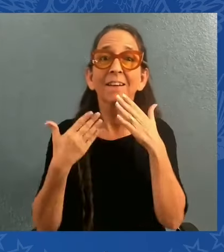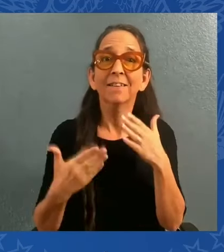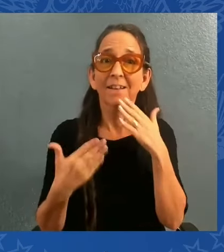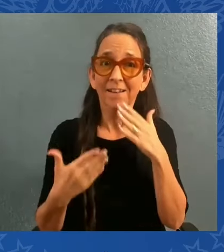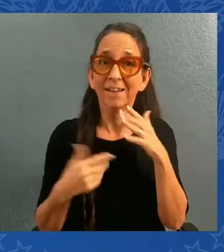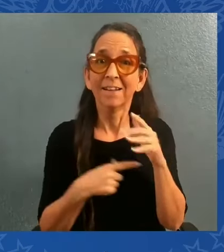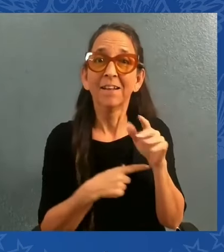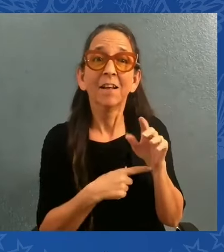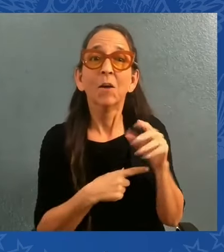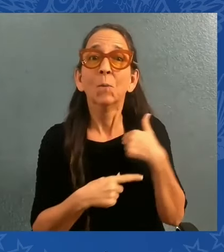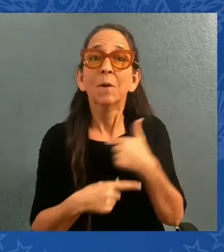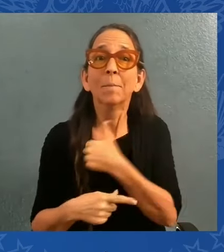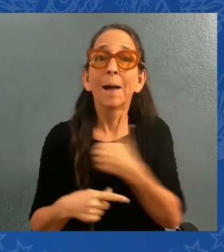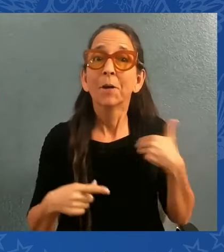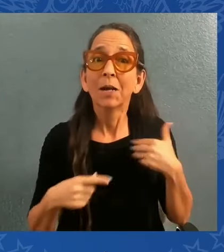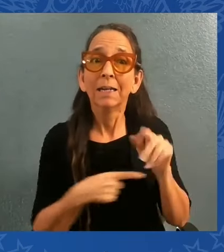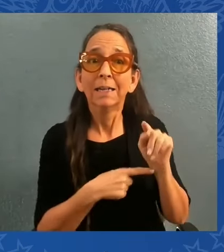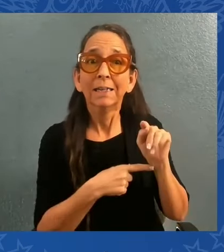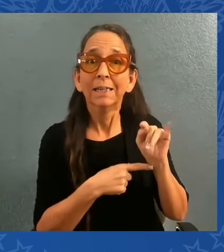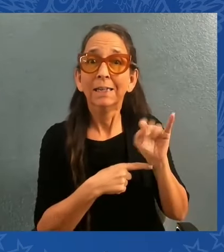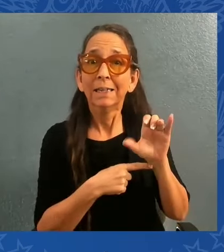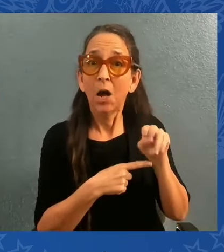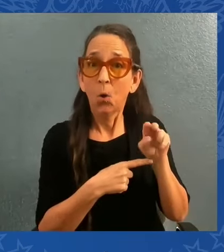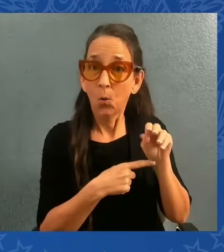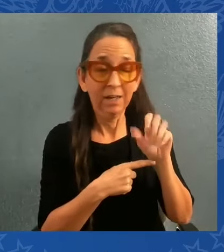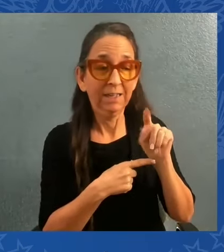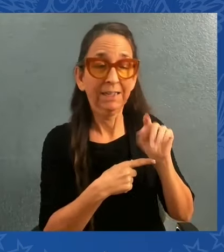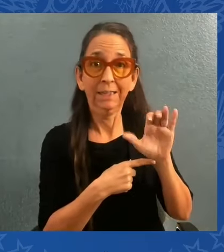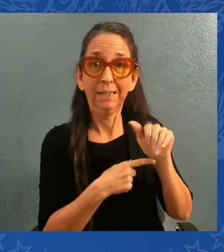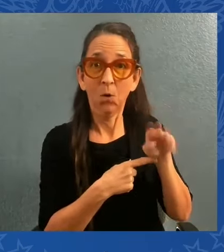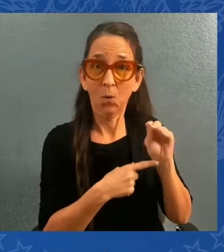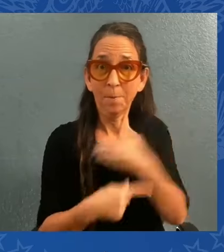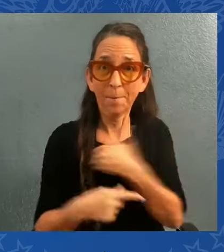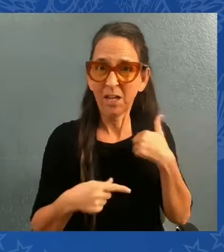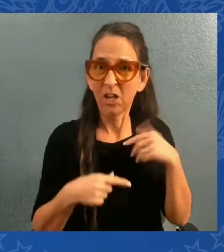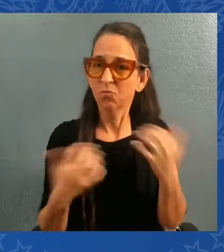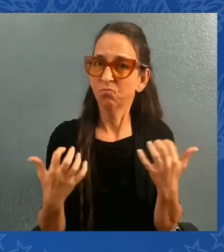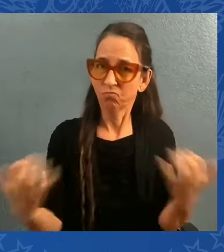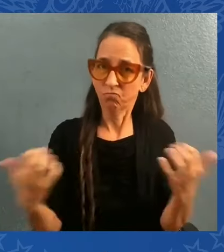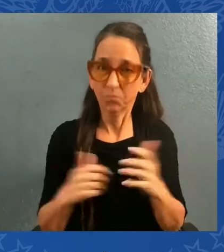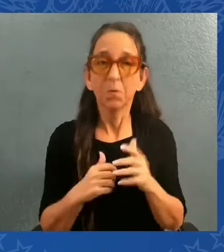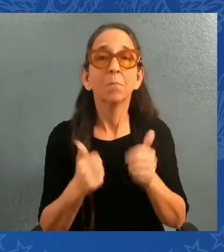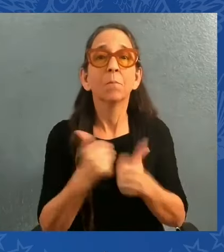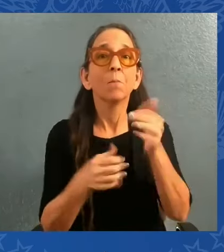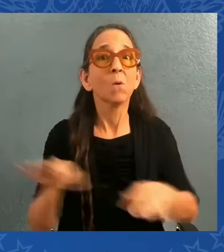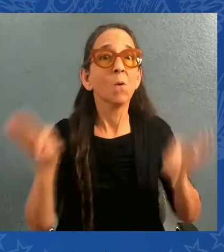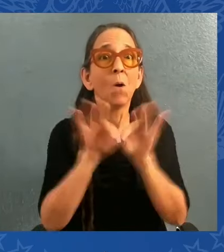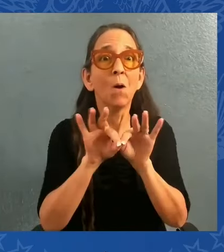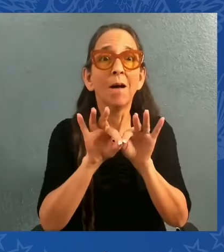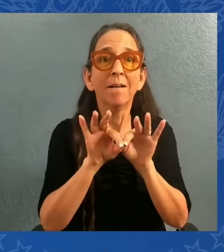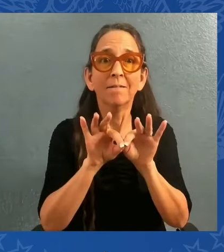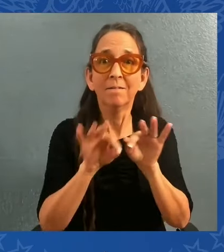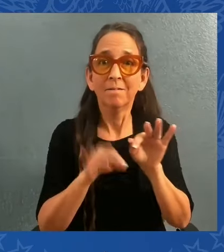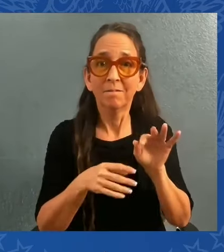teammates among the cabinet members, most importantly, all the veterans, your families, caregivers, and survivors,